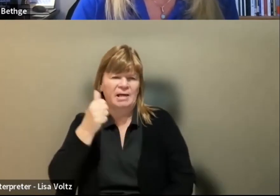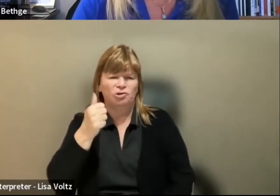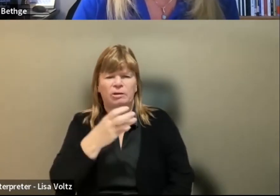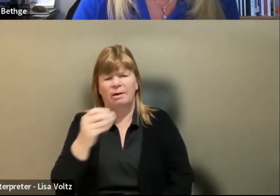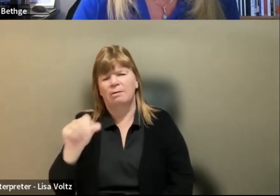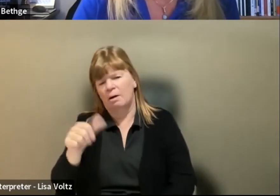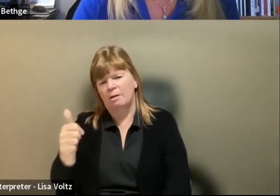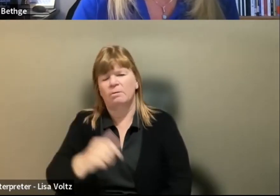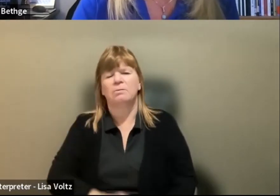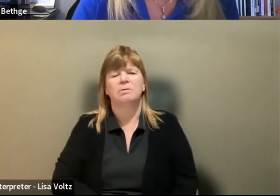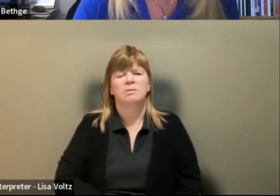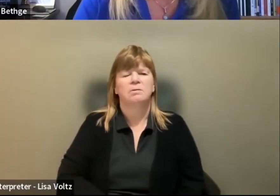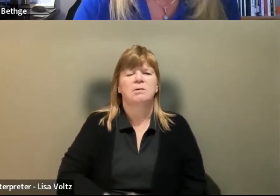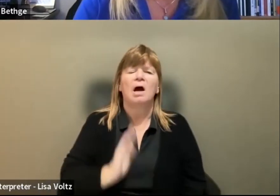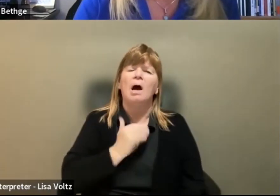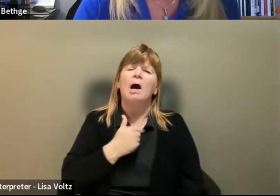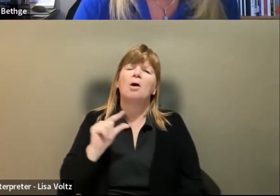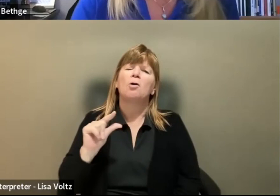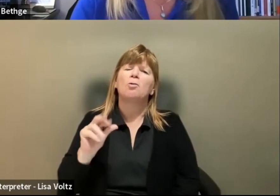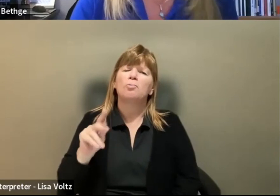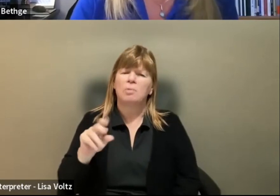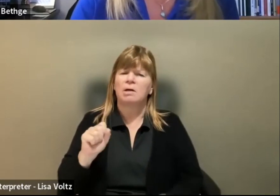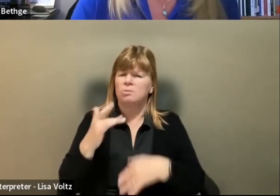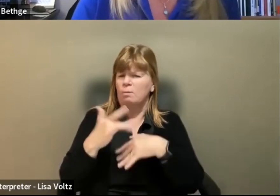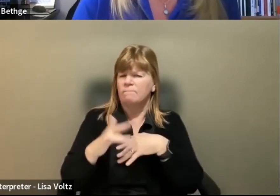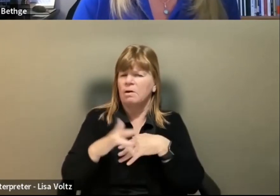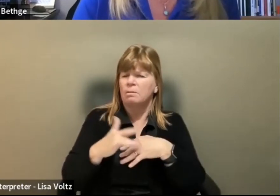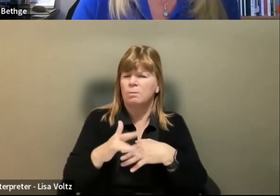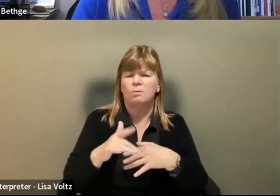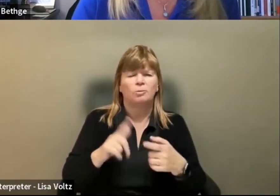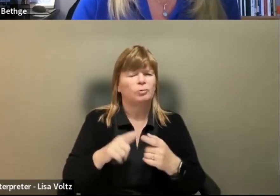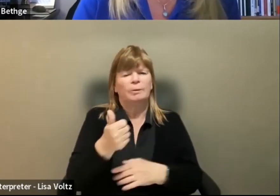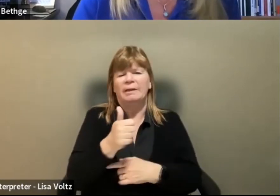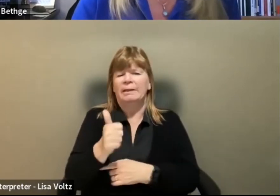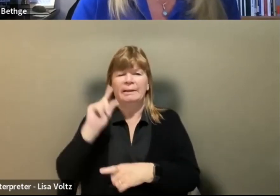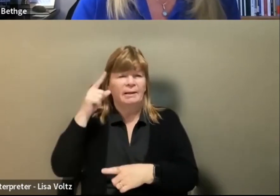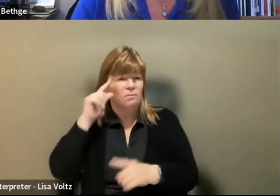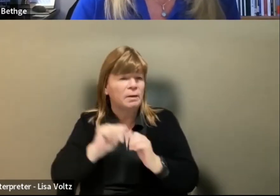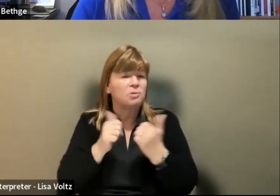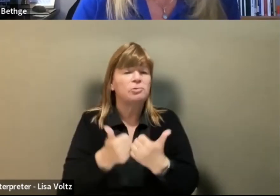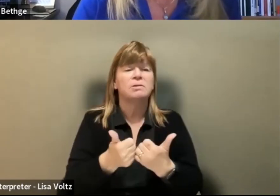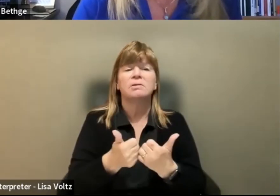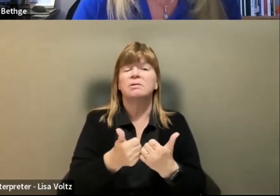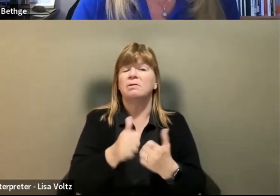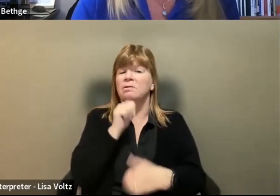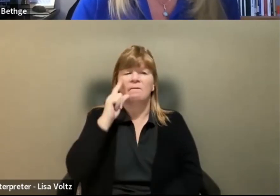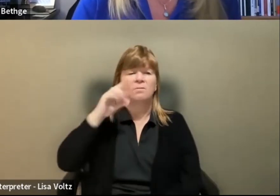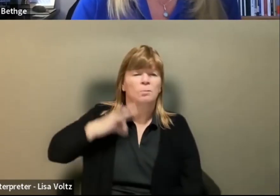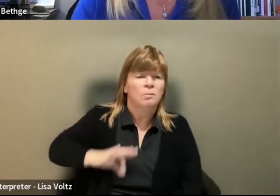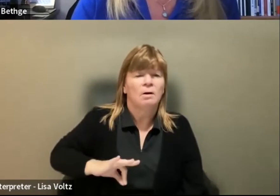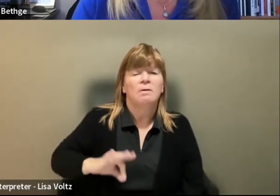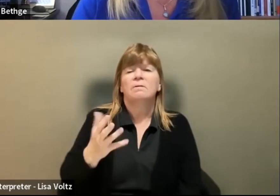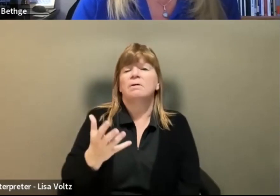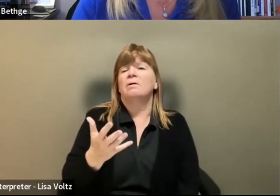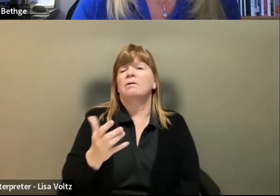our grants are available to any government agency, nonprofits. They